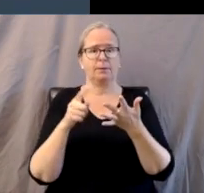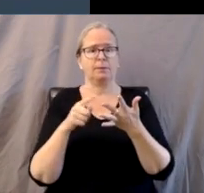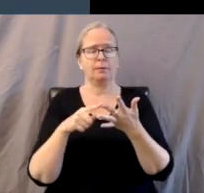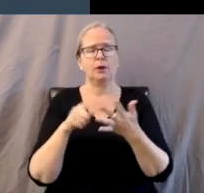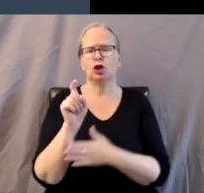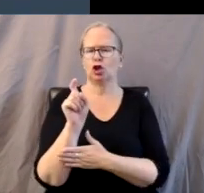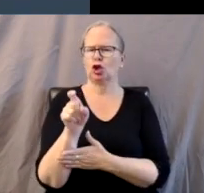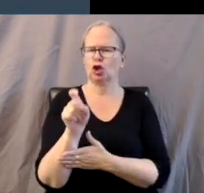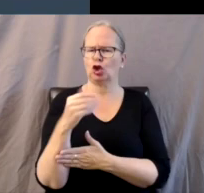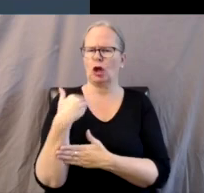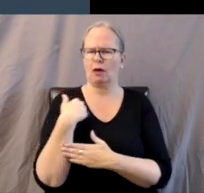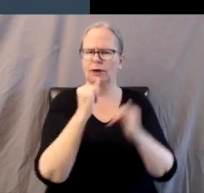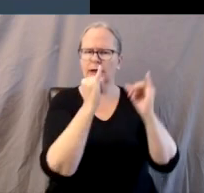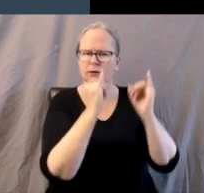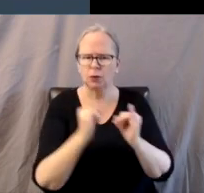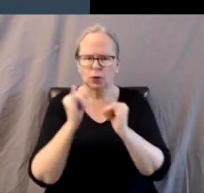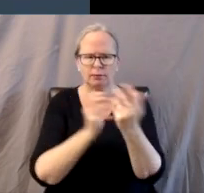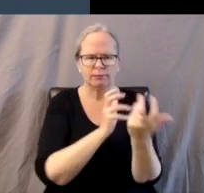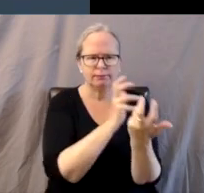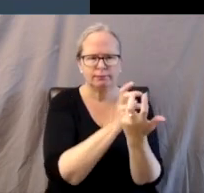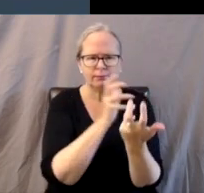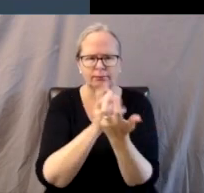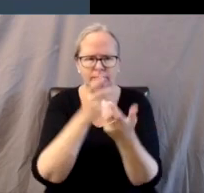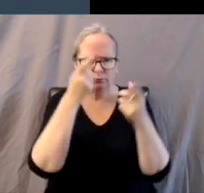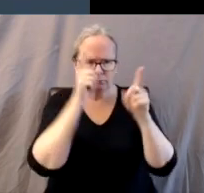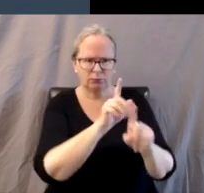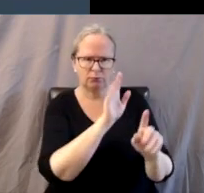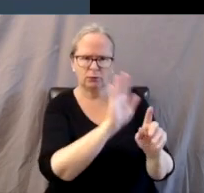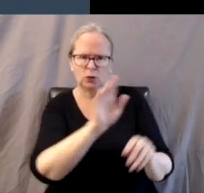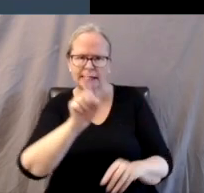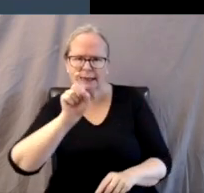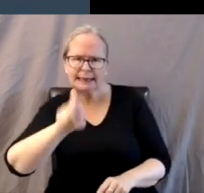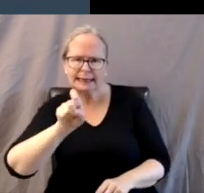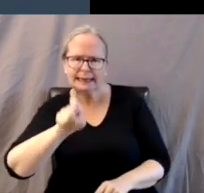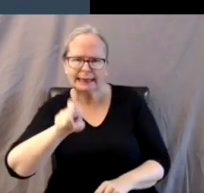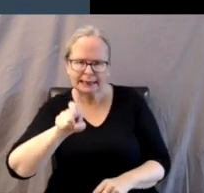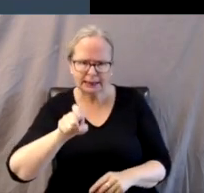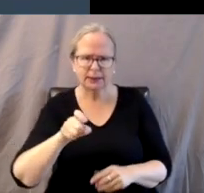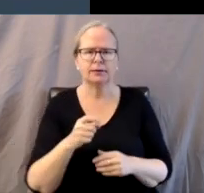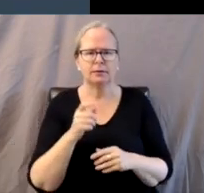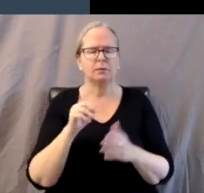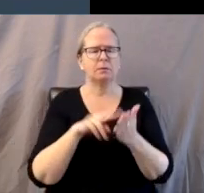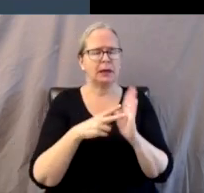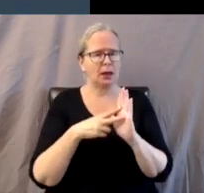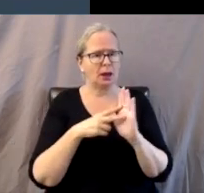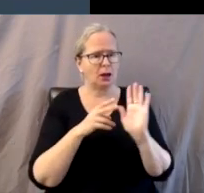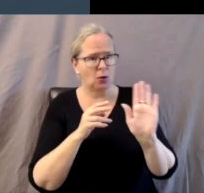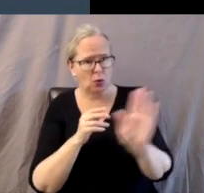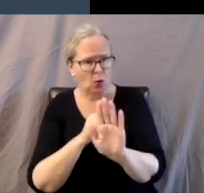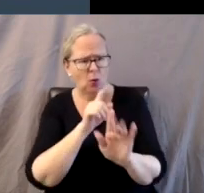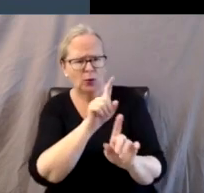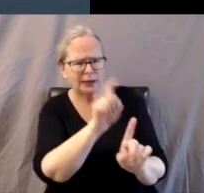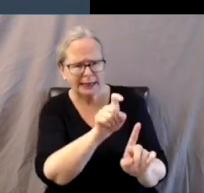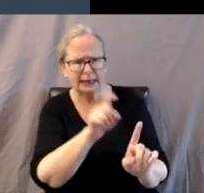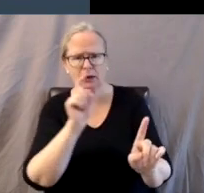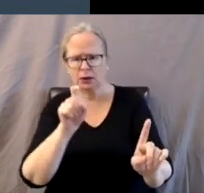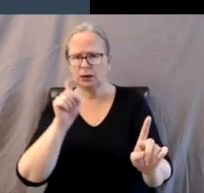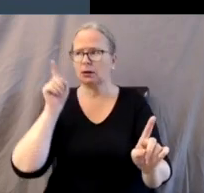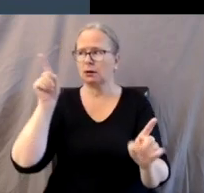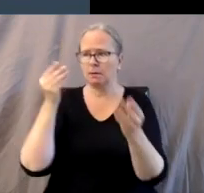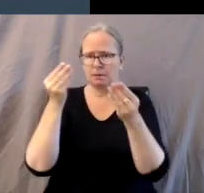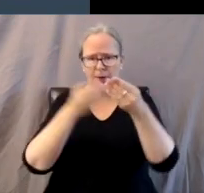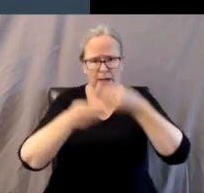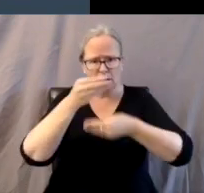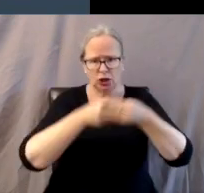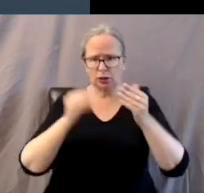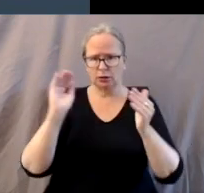of a basic income on that individual basis to be calculated on different from on the household